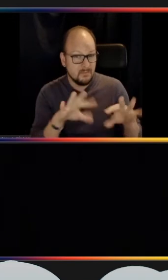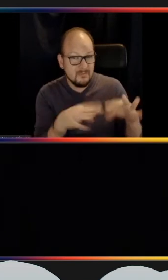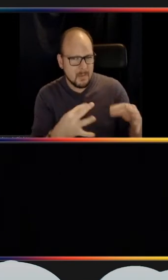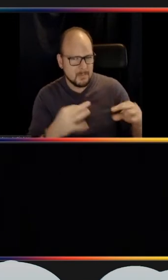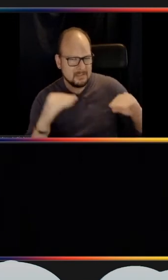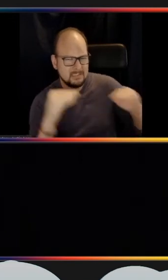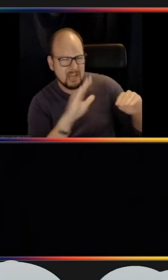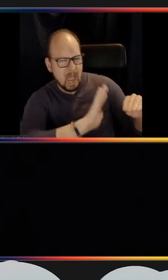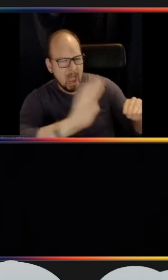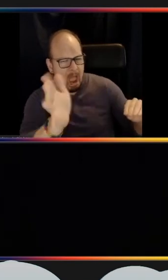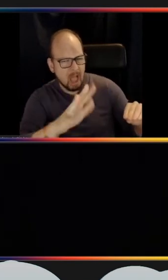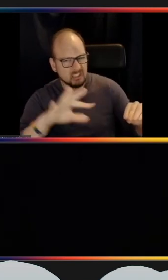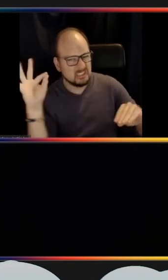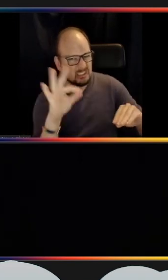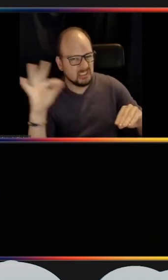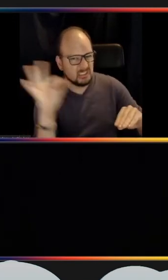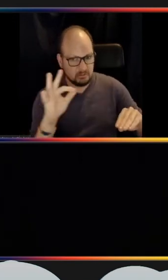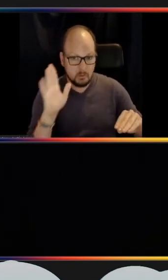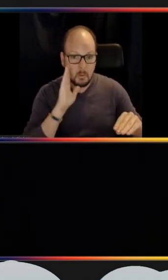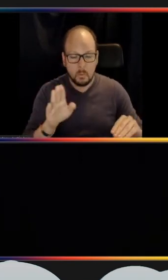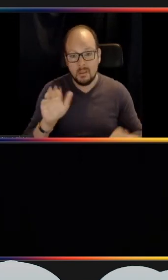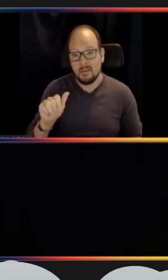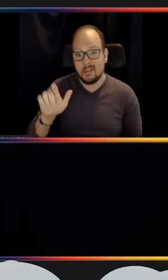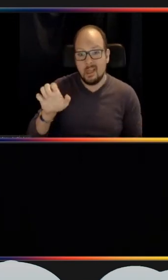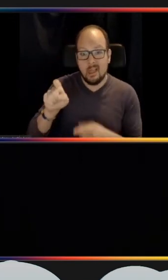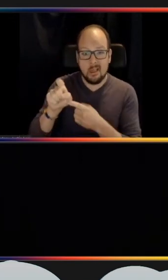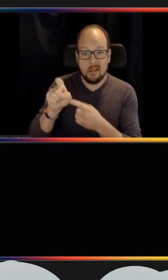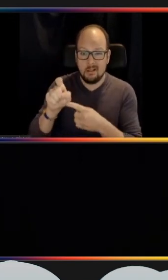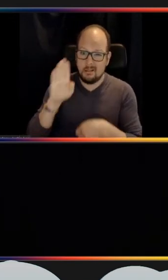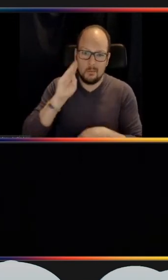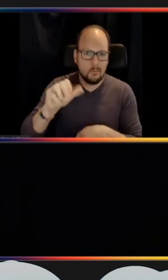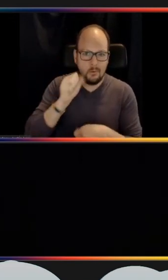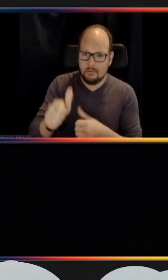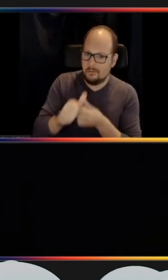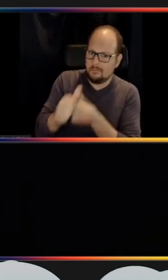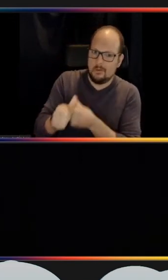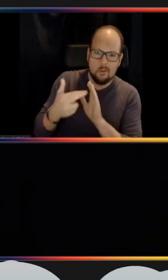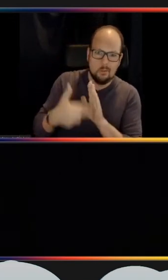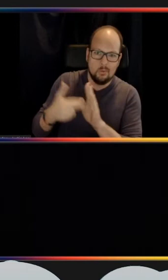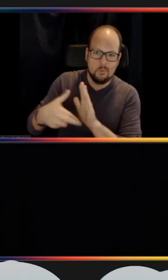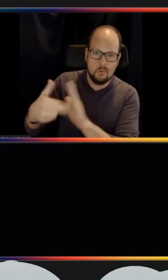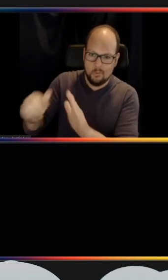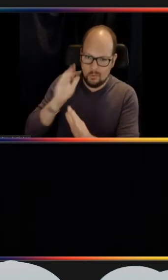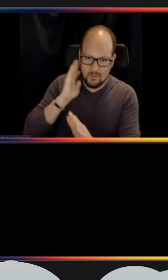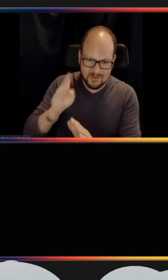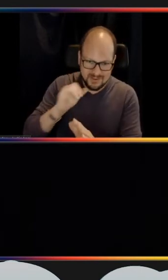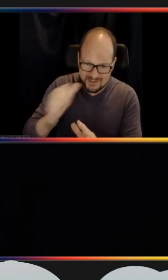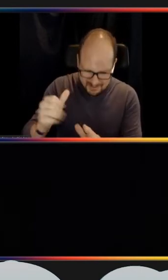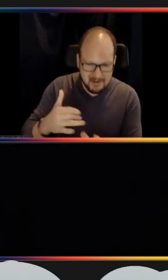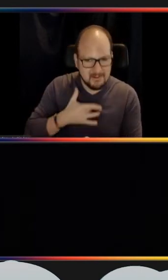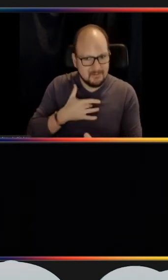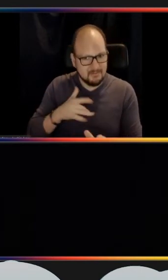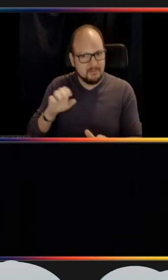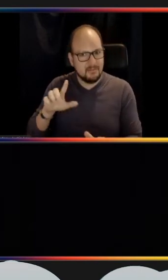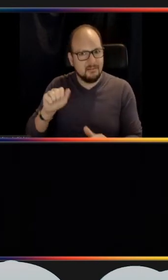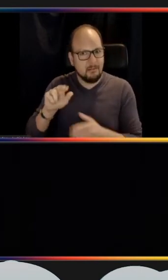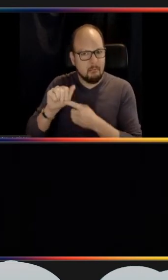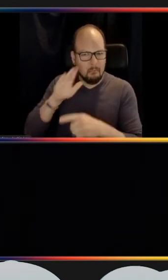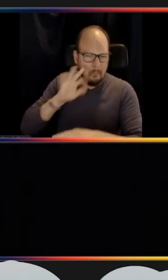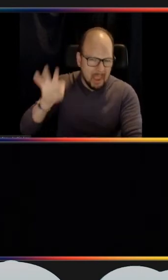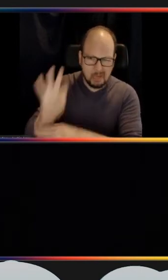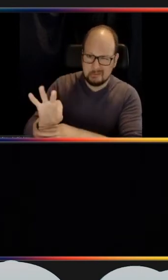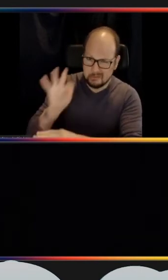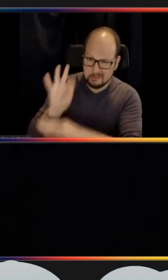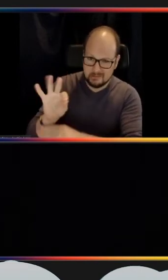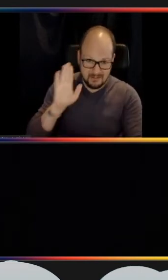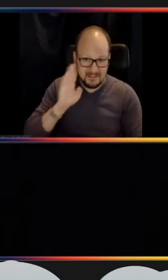see Alex adhering to the rules super strictly, so I'm sure she would have a lot to say about that. Doing a ton of